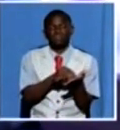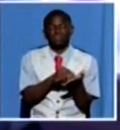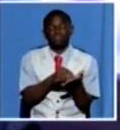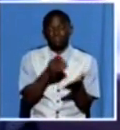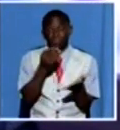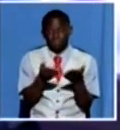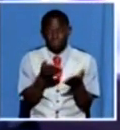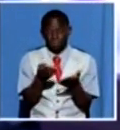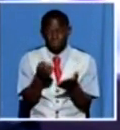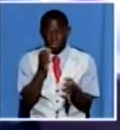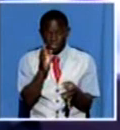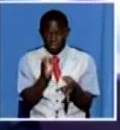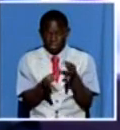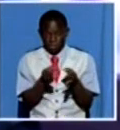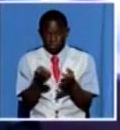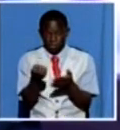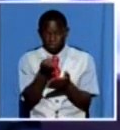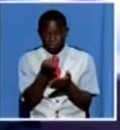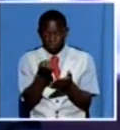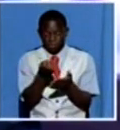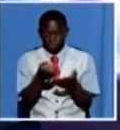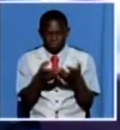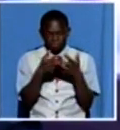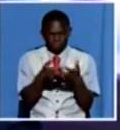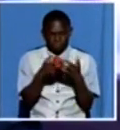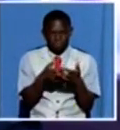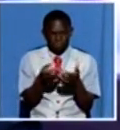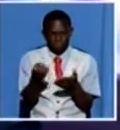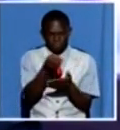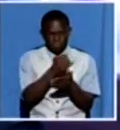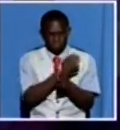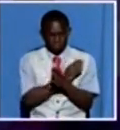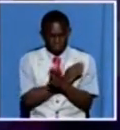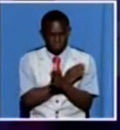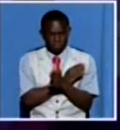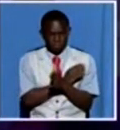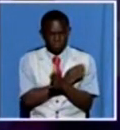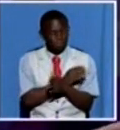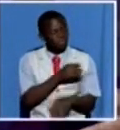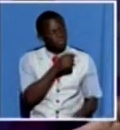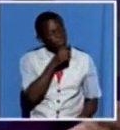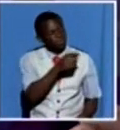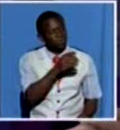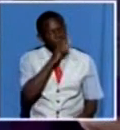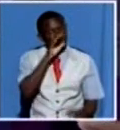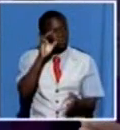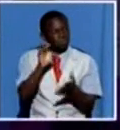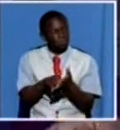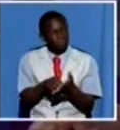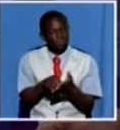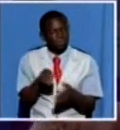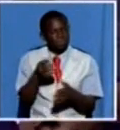as proactive as the Economic Association. Now you're going to blame the the Engineering These Association. These are the